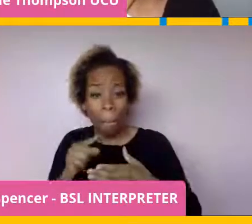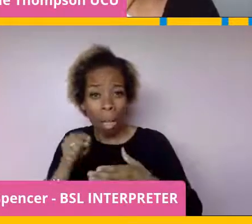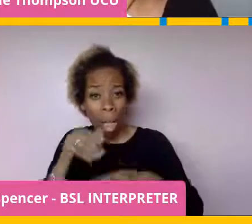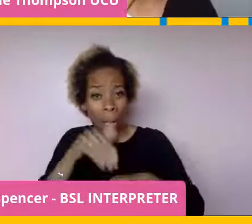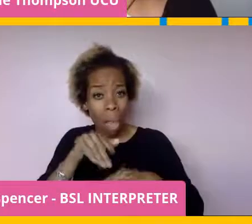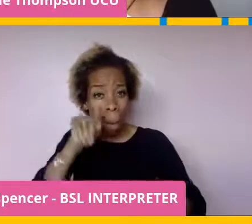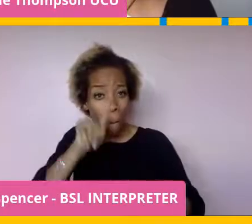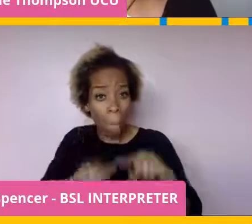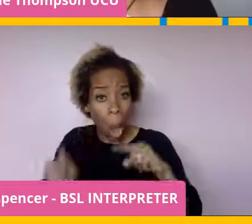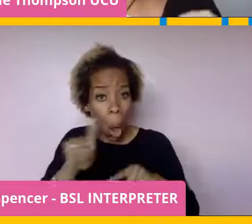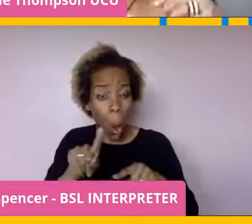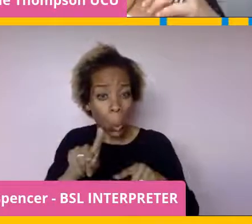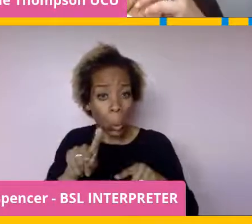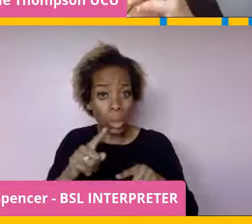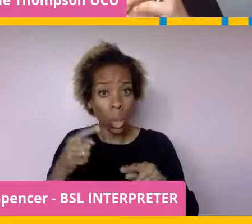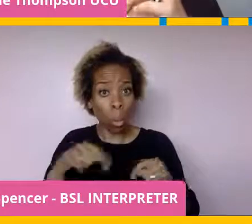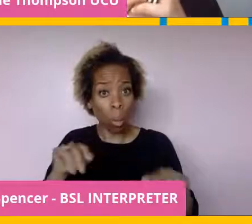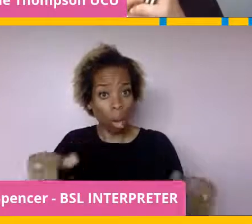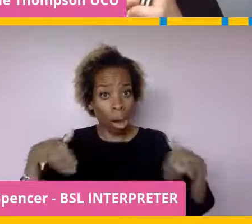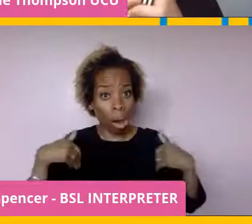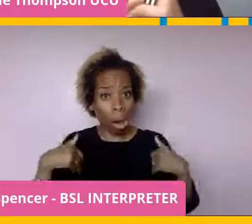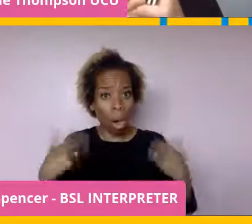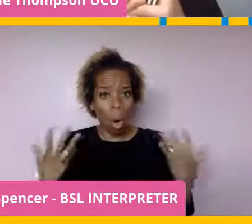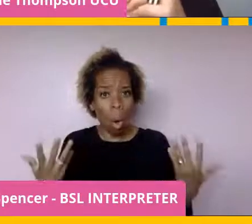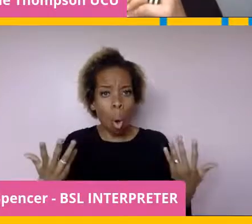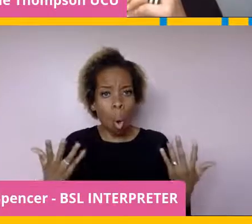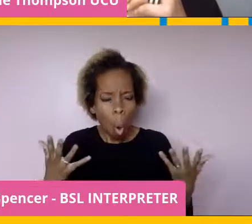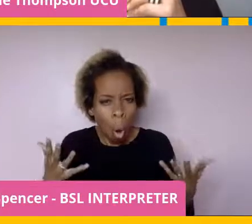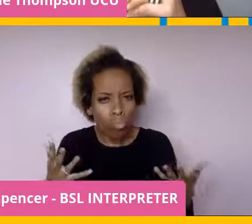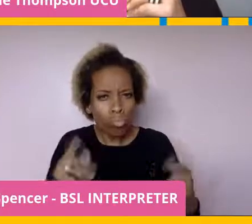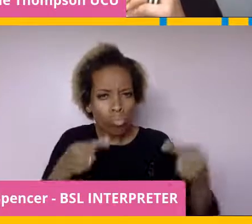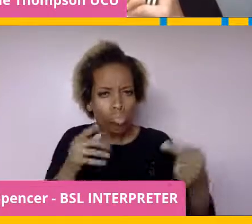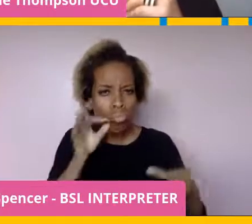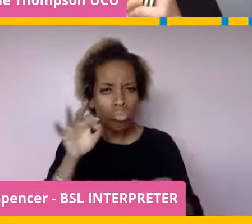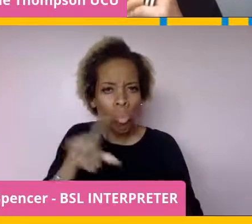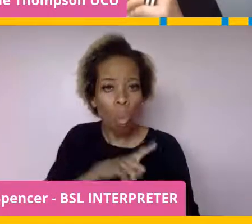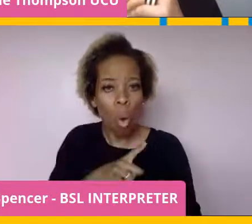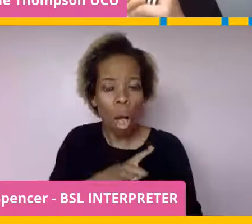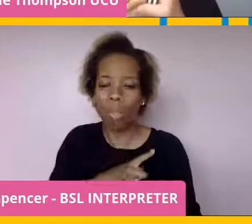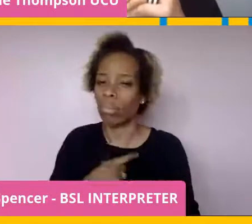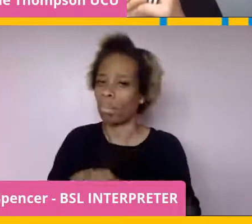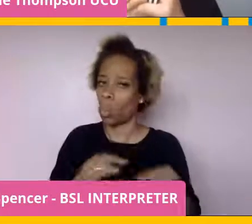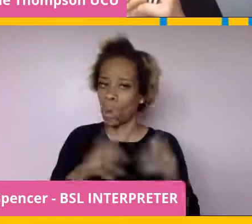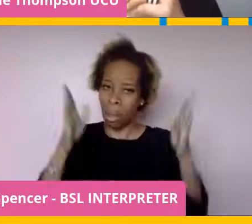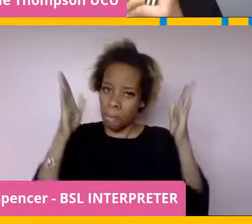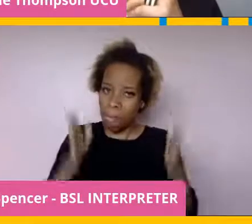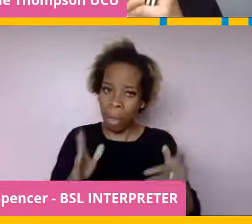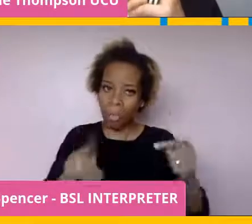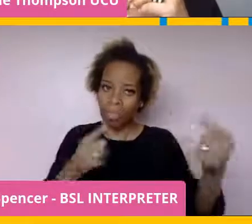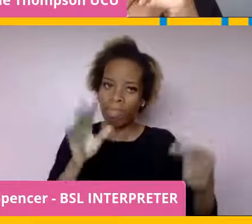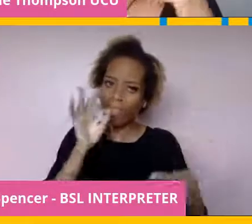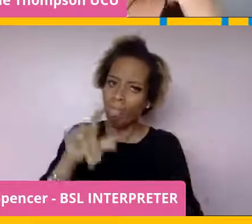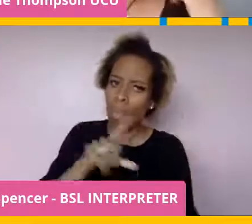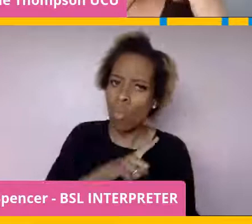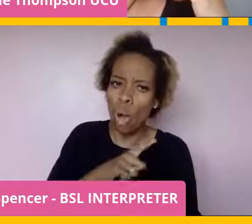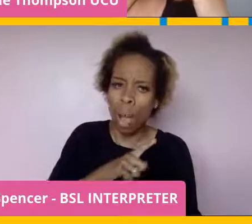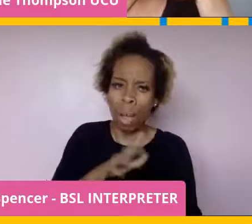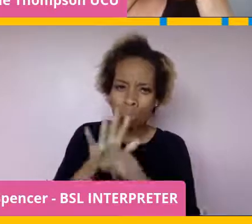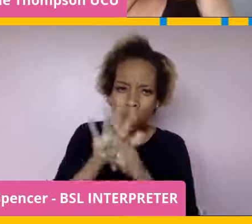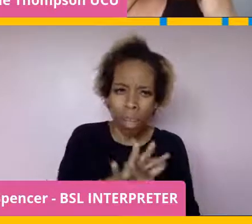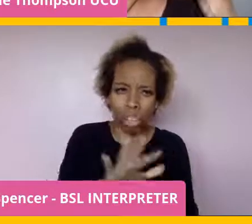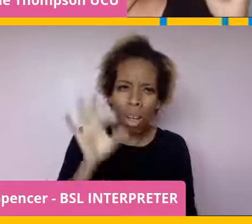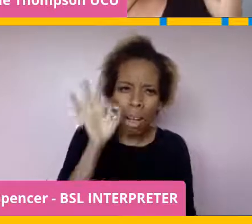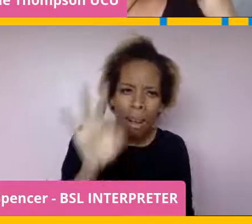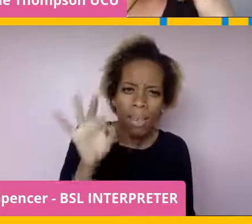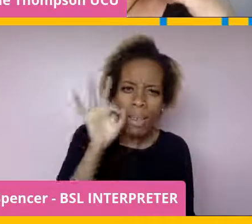women members, or are we going to make a fuss about it? And I think the answer there is obvious. We make a big fuss about it and we put the pressure on them that way, because they will feel